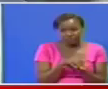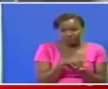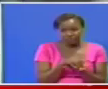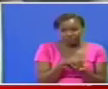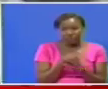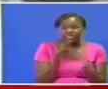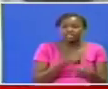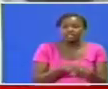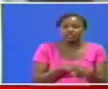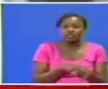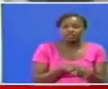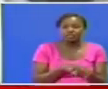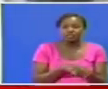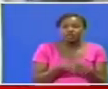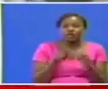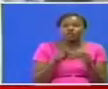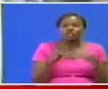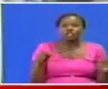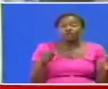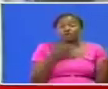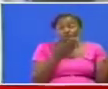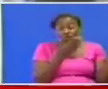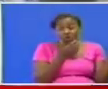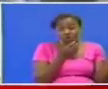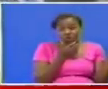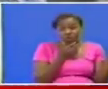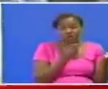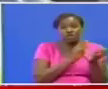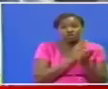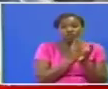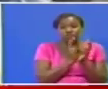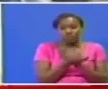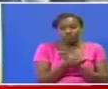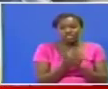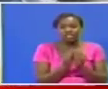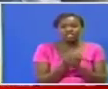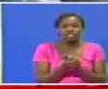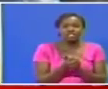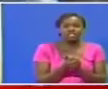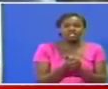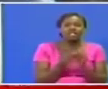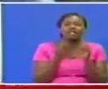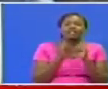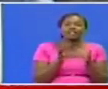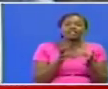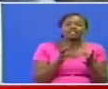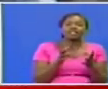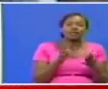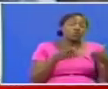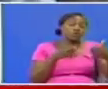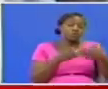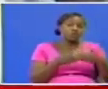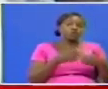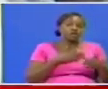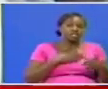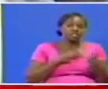It is time for the long anticipated revolutionary change. Nothing will stand in the path of change that